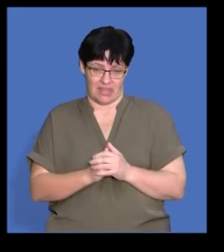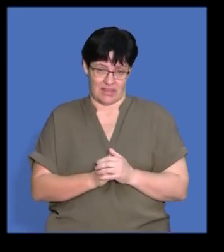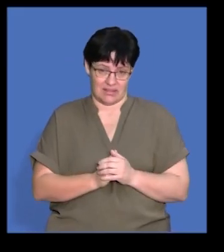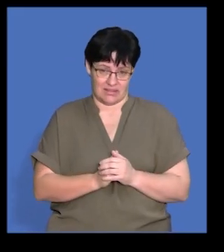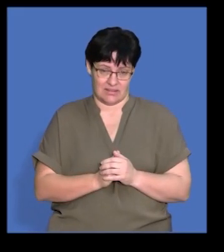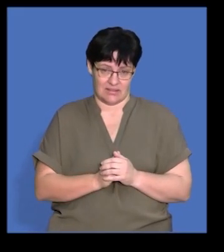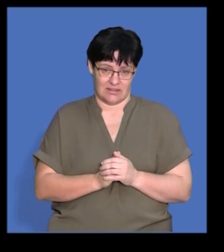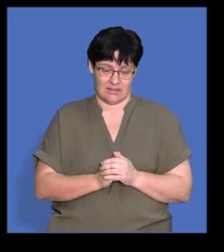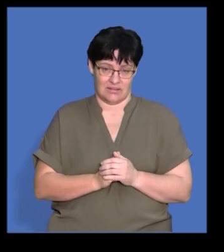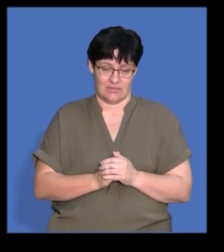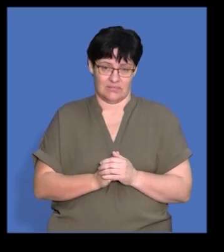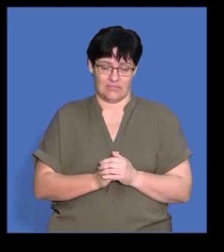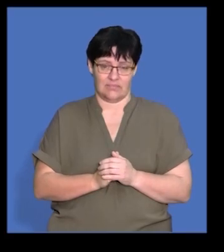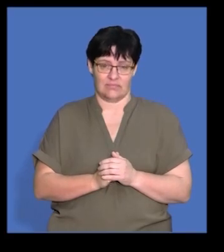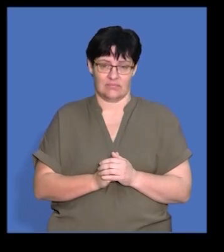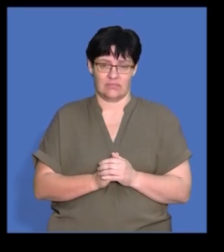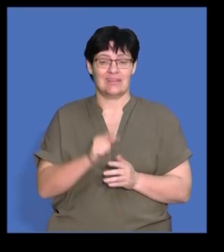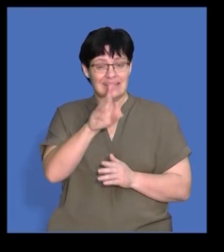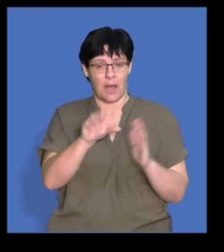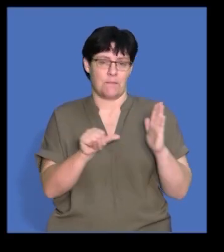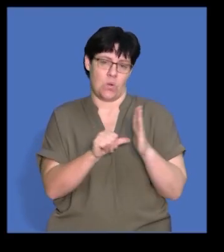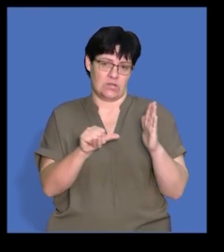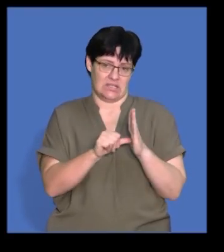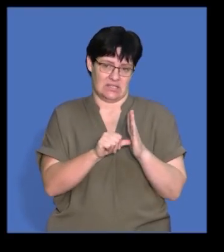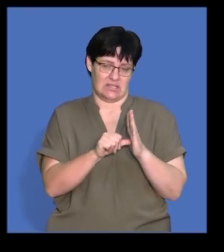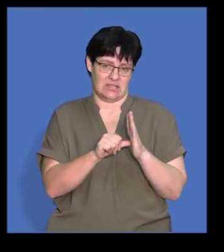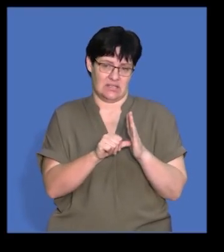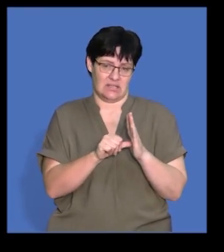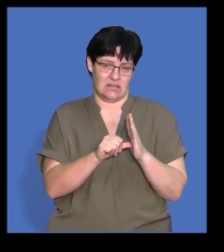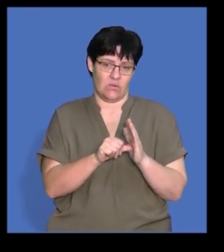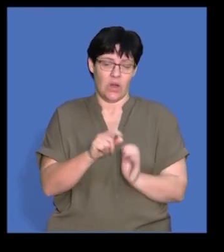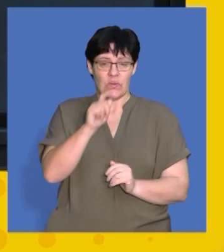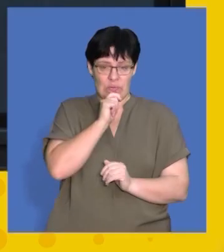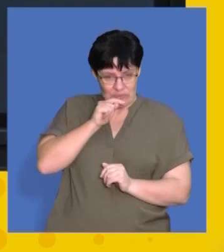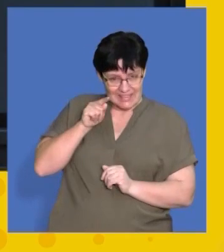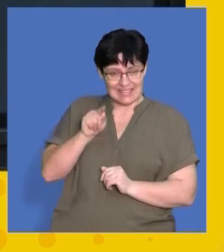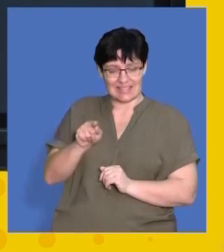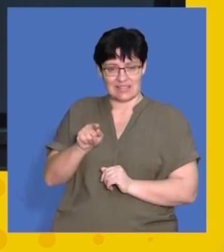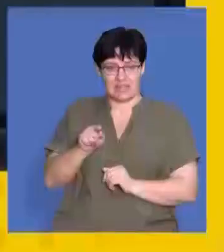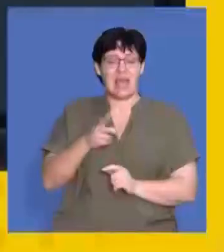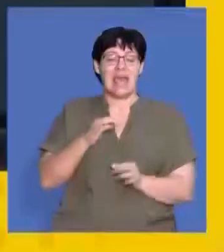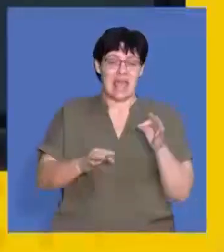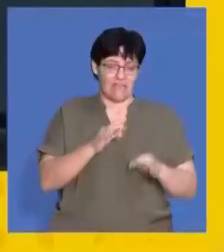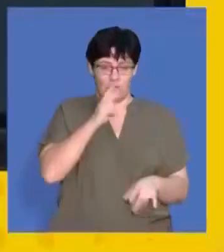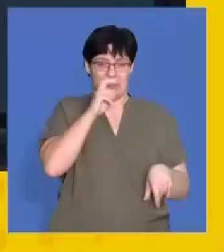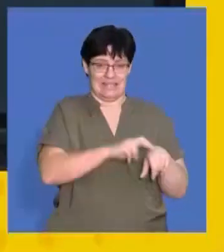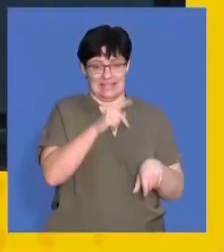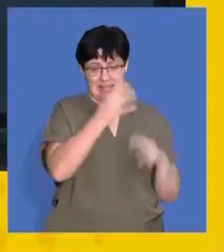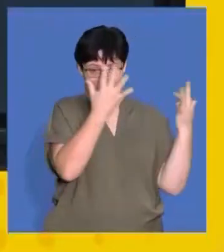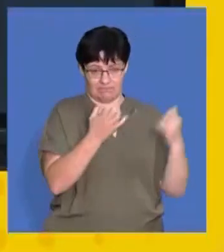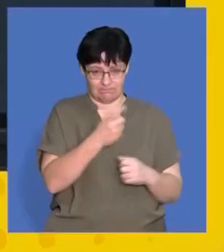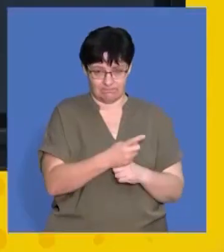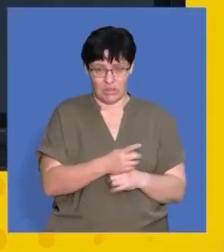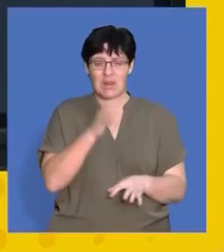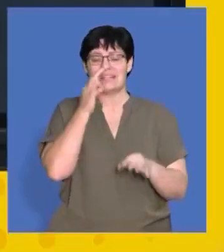11 months. And that's important. Then I'll use those calculations when I actually do the calculations, be